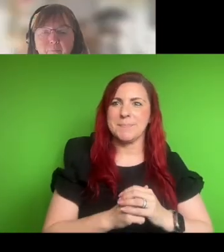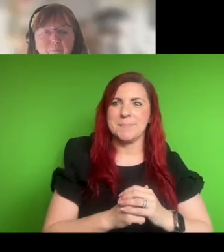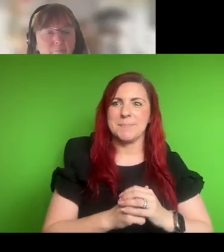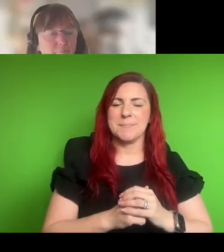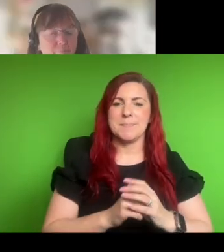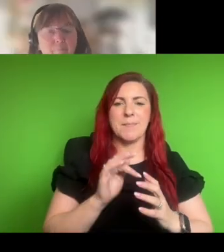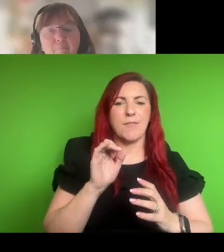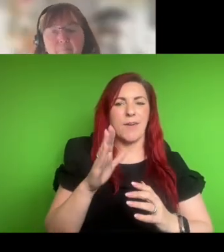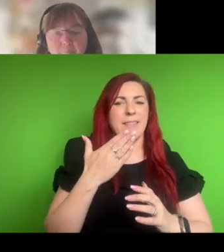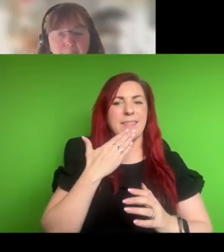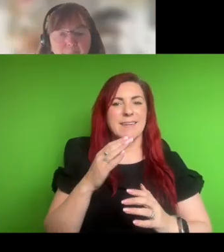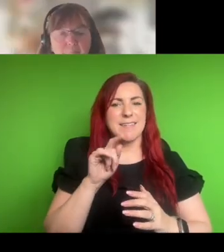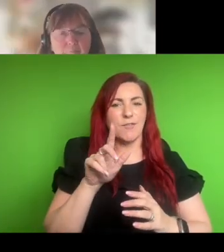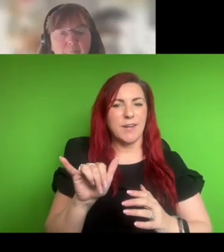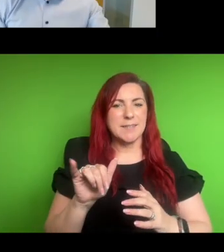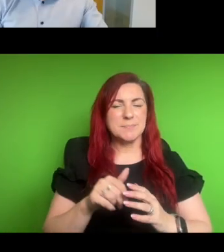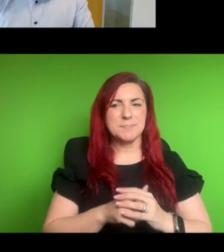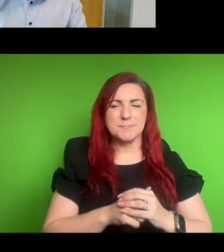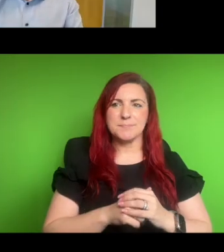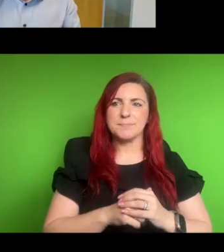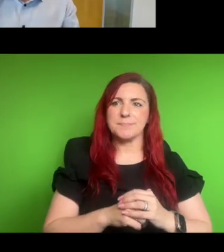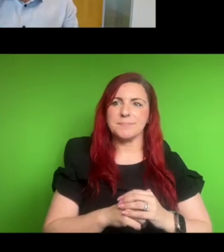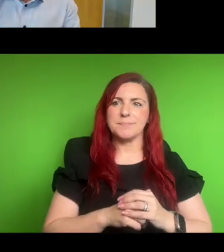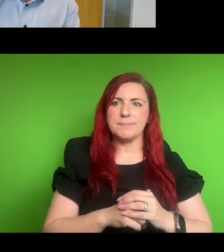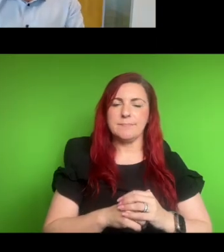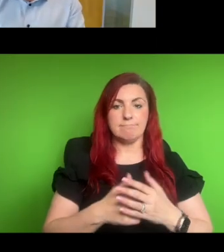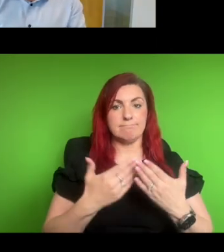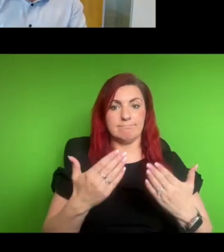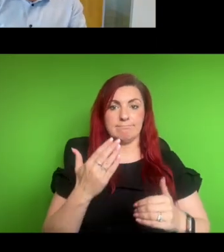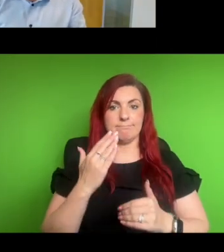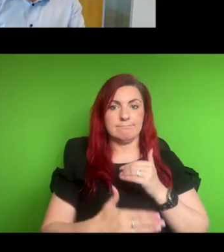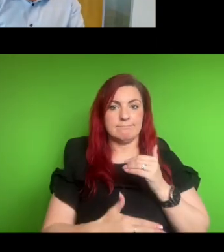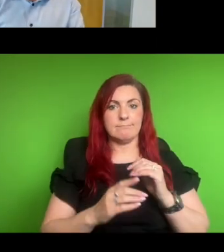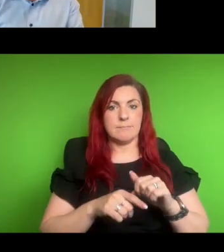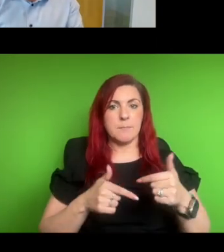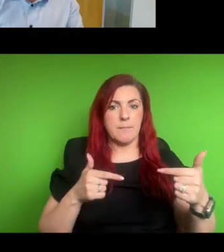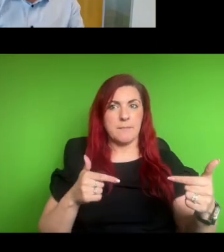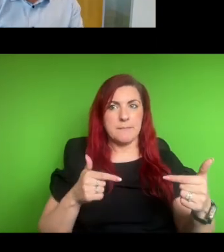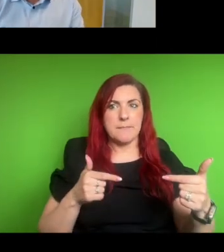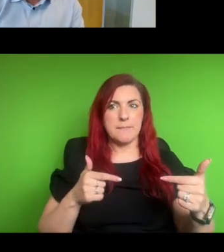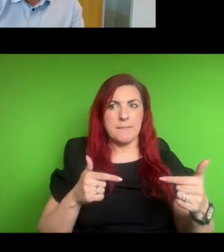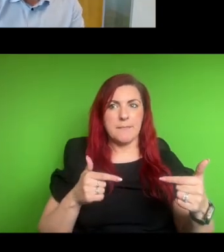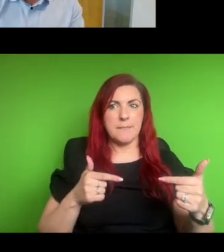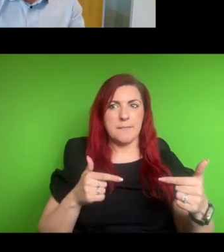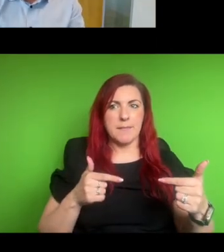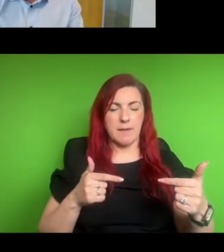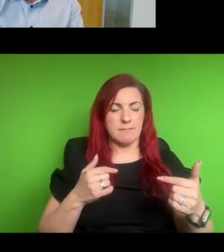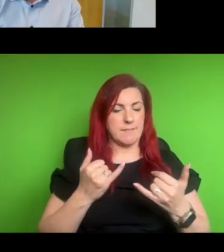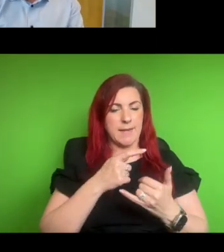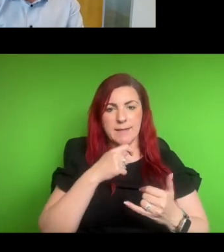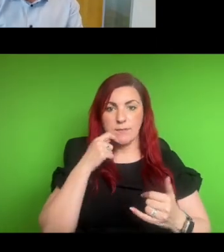excellent. Thank you, Avery. So that completes the webinar. Like I said, if you wish